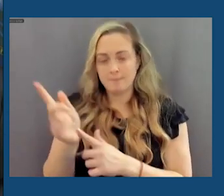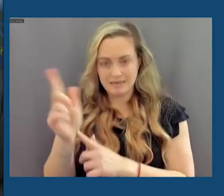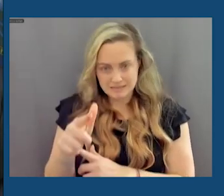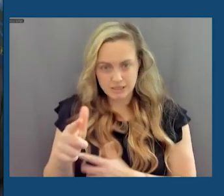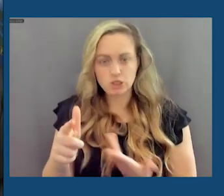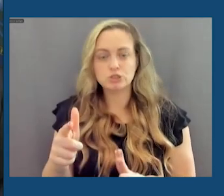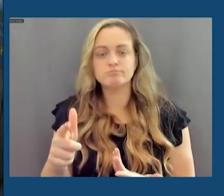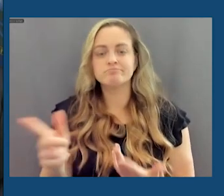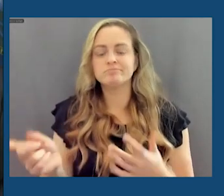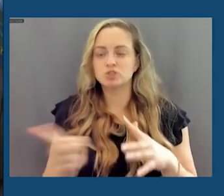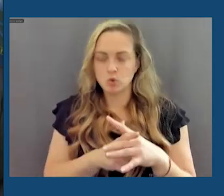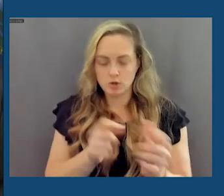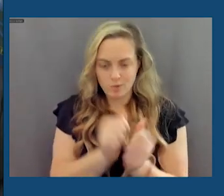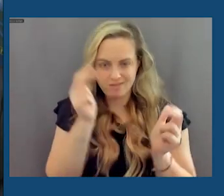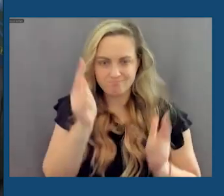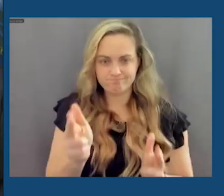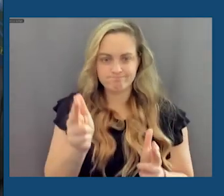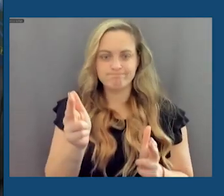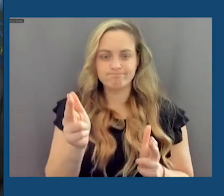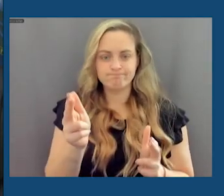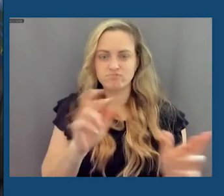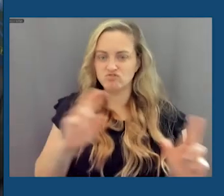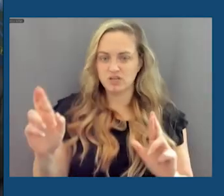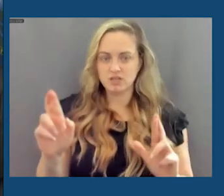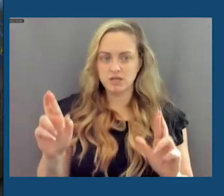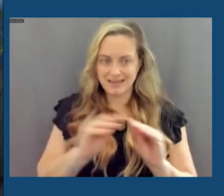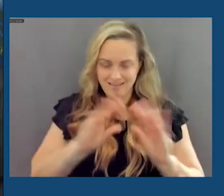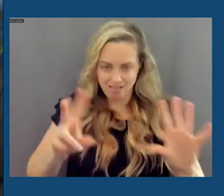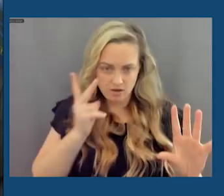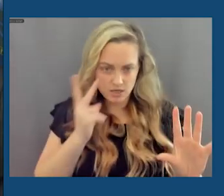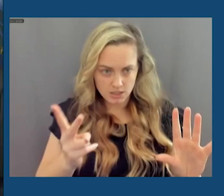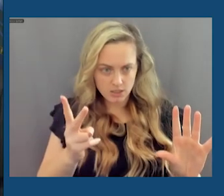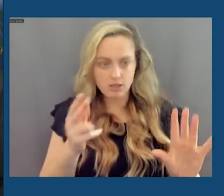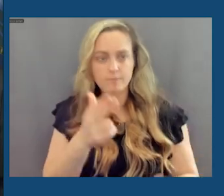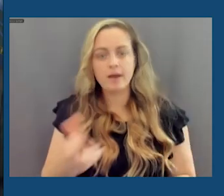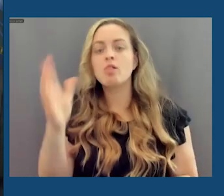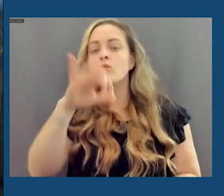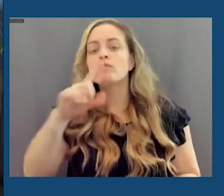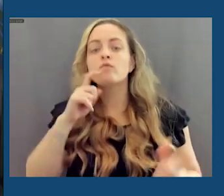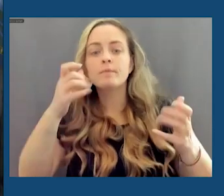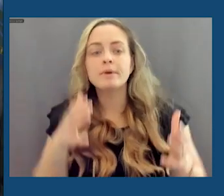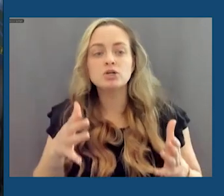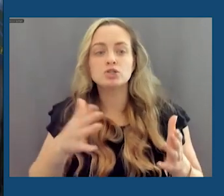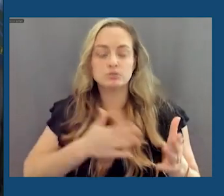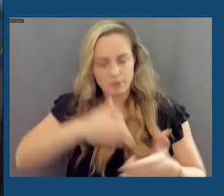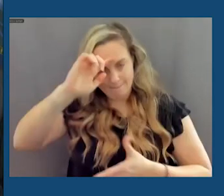rifle in a plastic bag, in a clear plastic bag, looking for the store manager, in this case my brother,